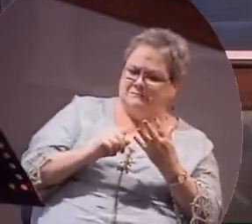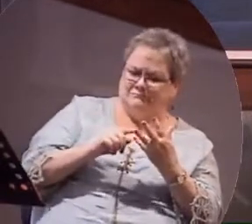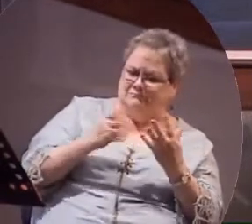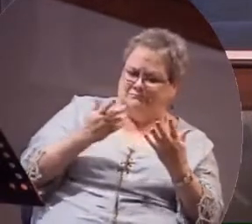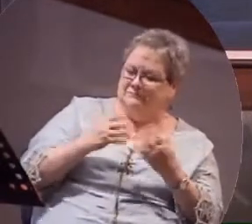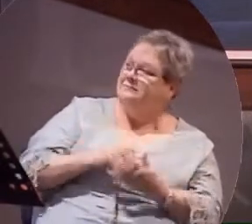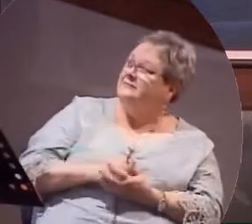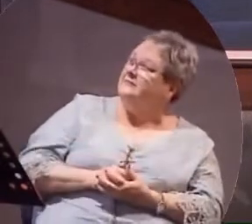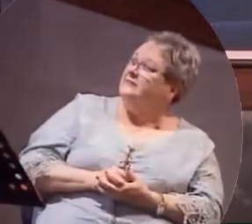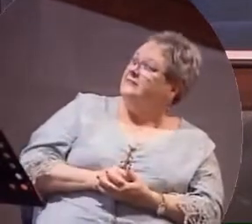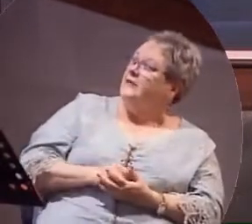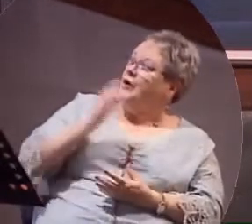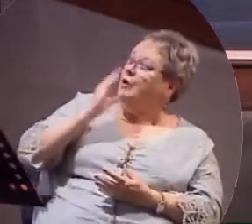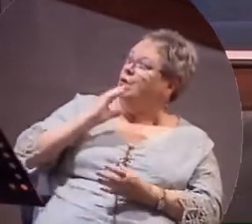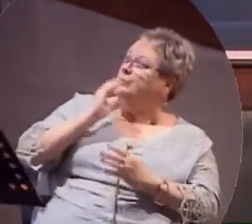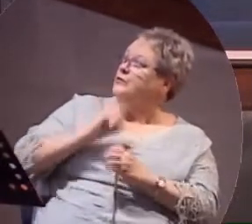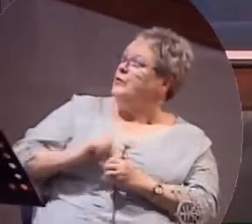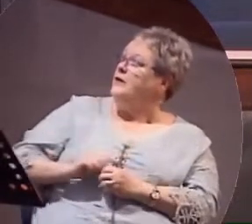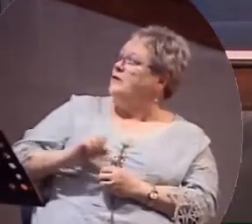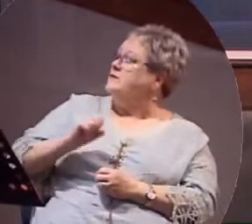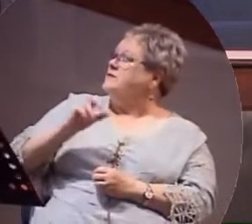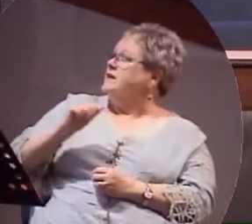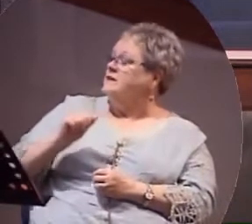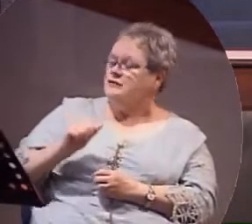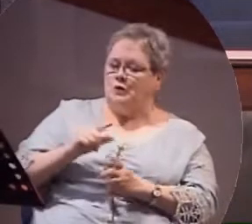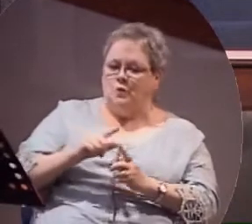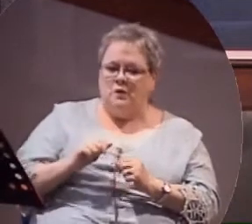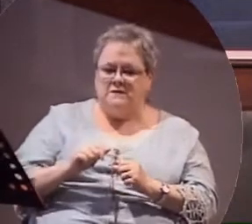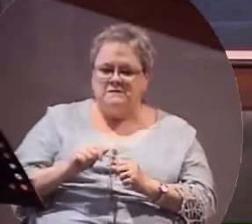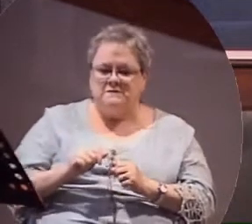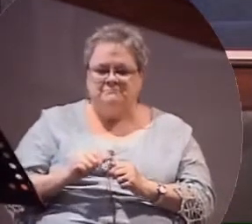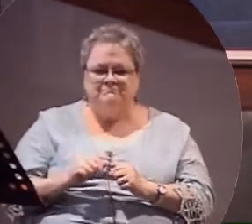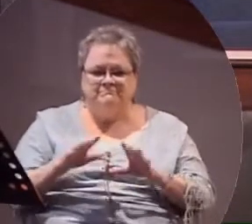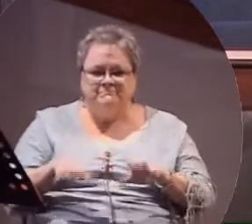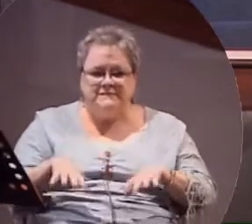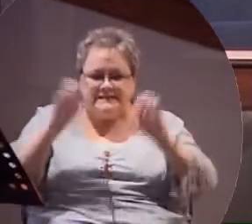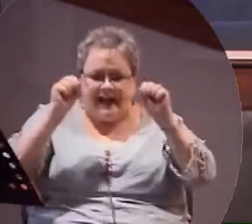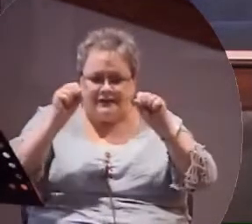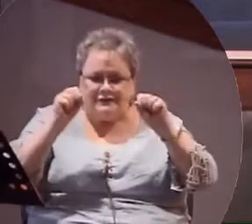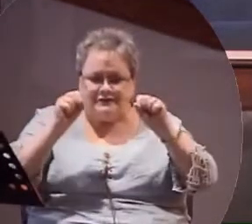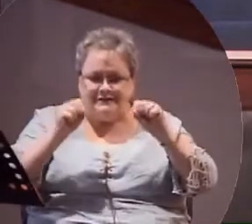Oh, Brother Such was snatched.